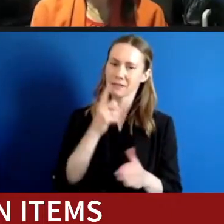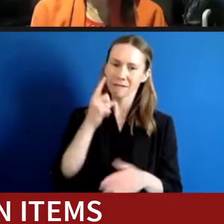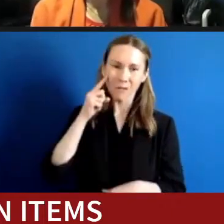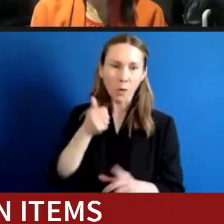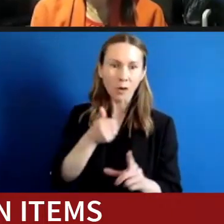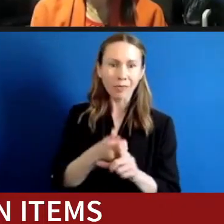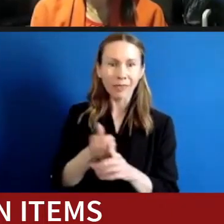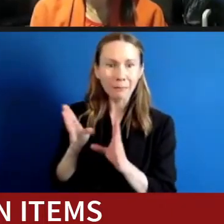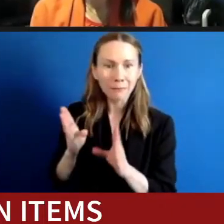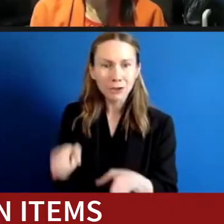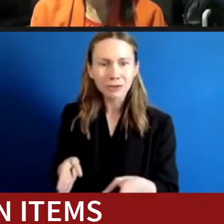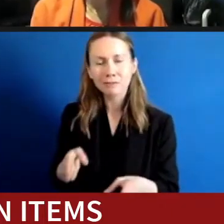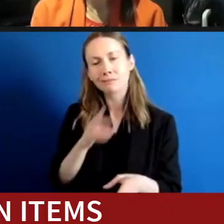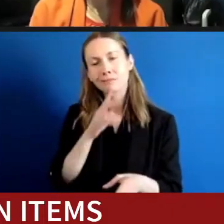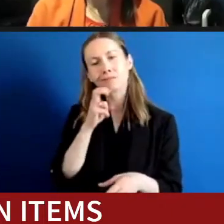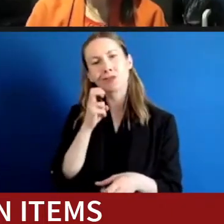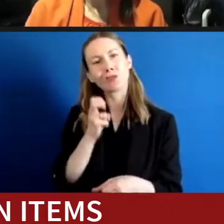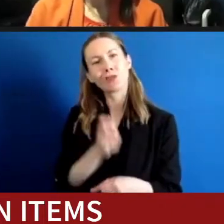to